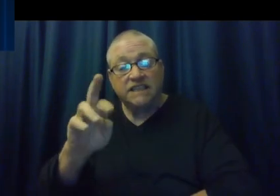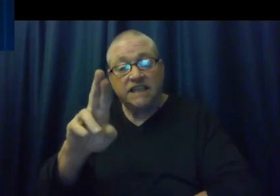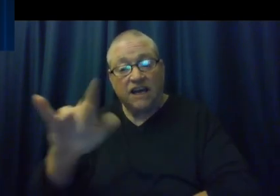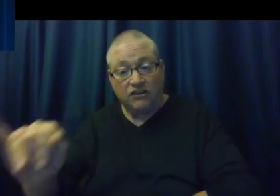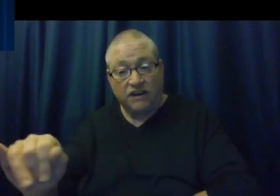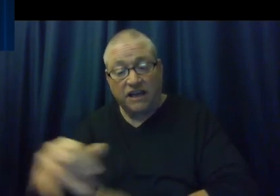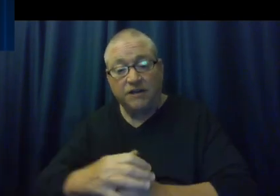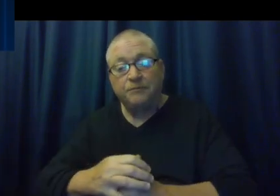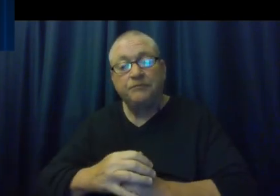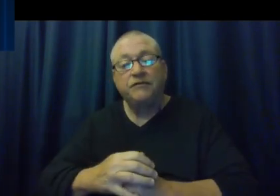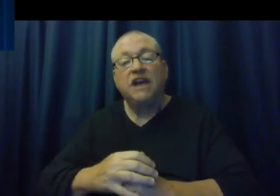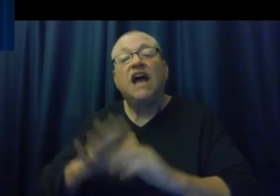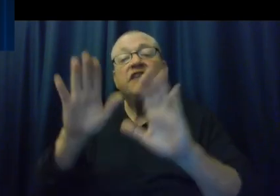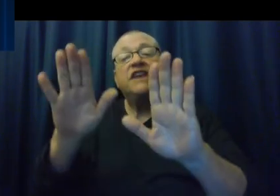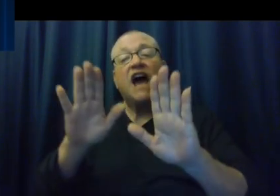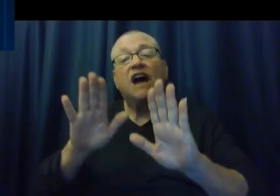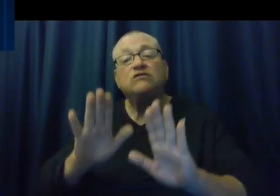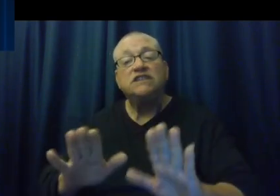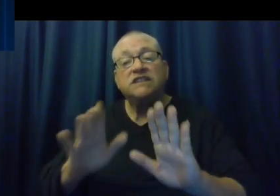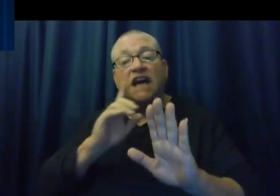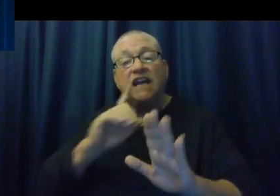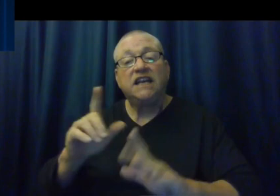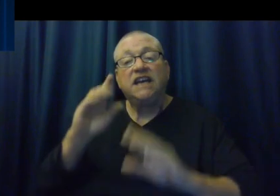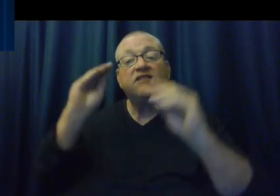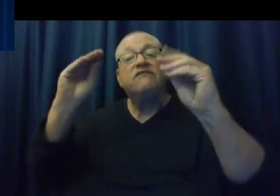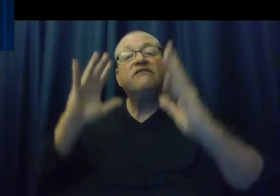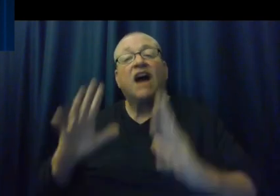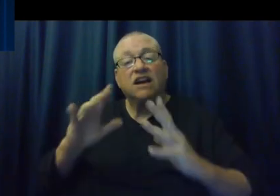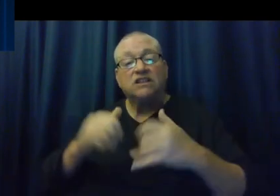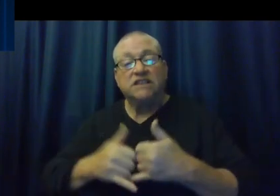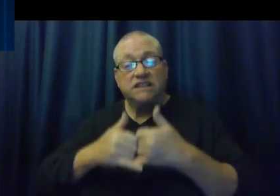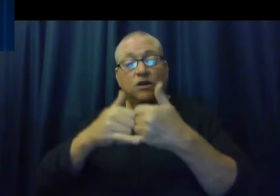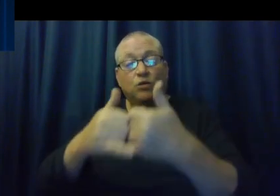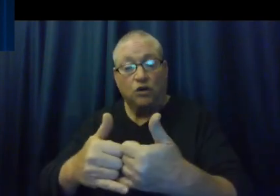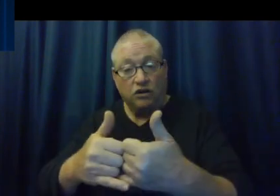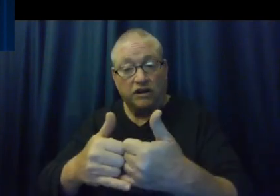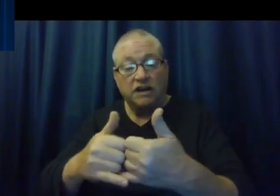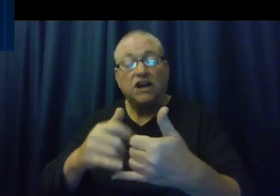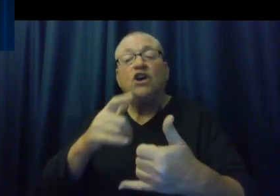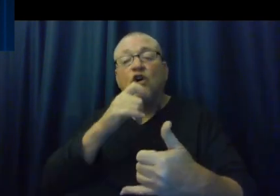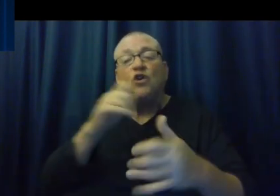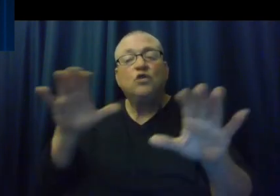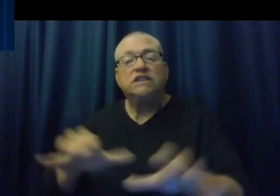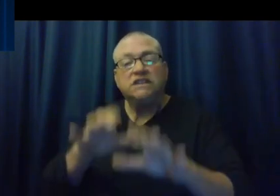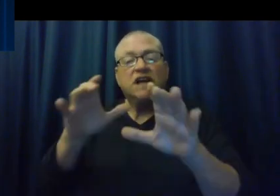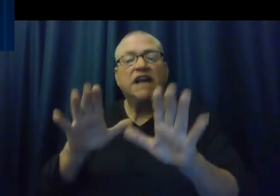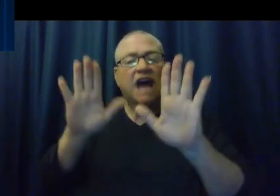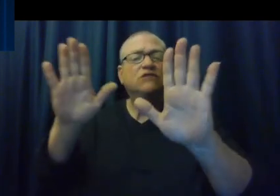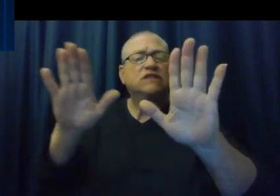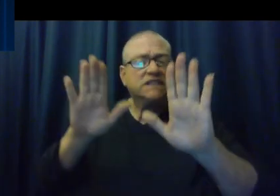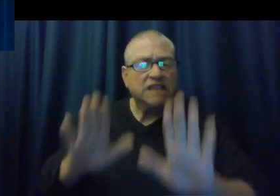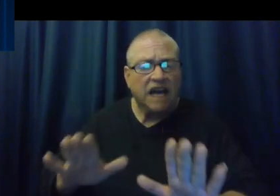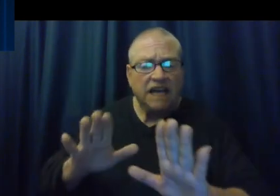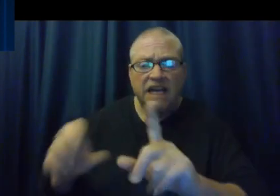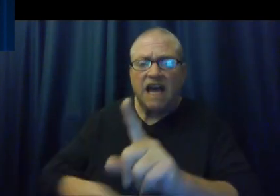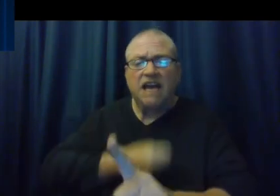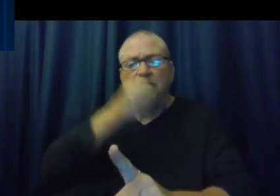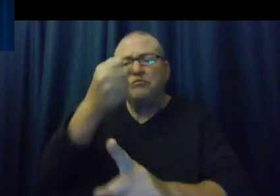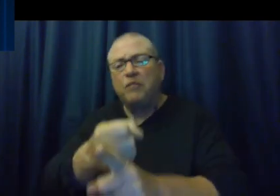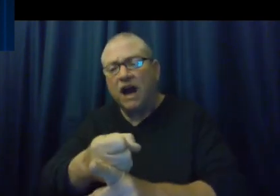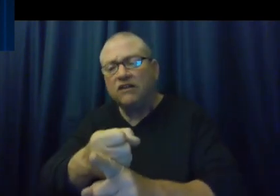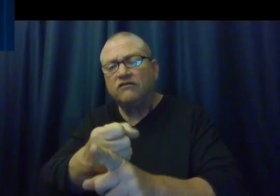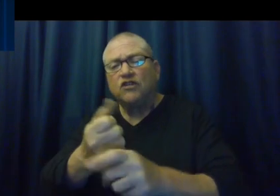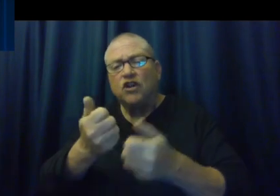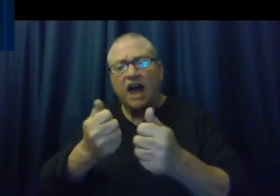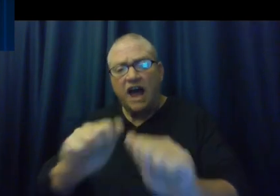The Outstanding Faculty Leadership Award recognizes a WWU faculty member who has made outstanding and impactful efforts that